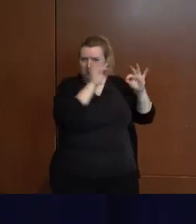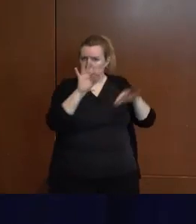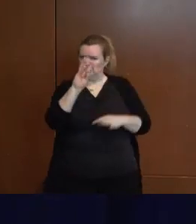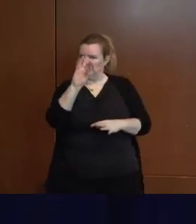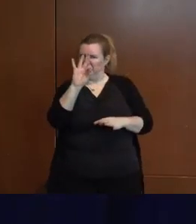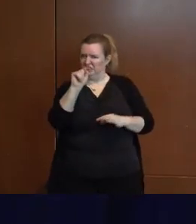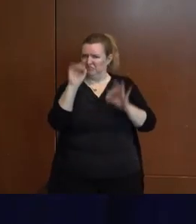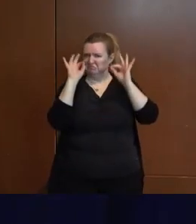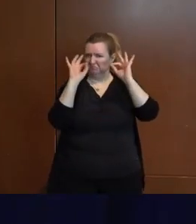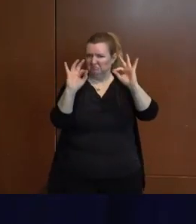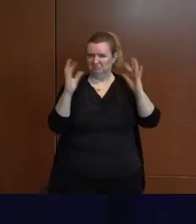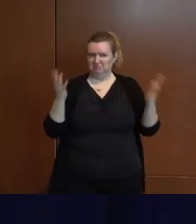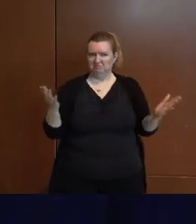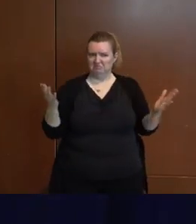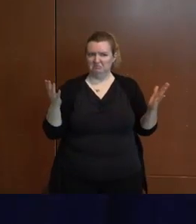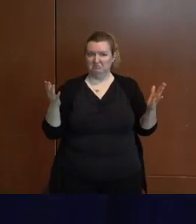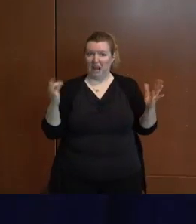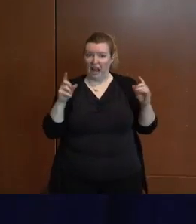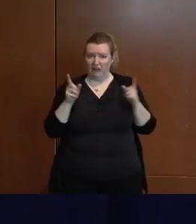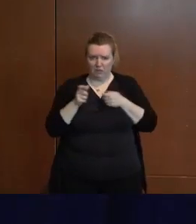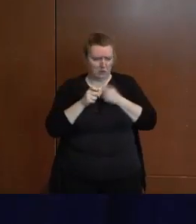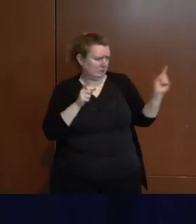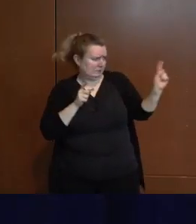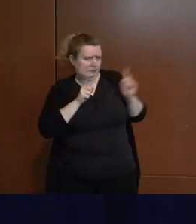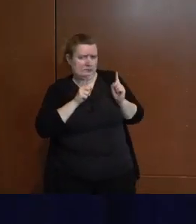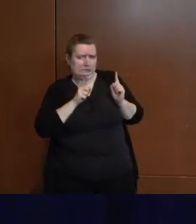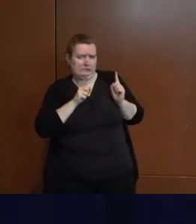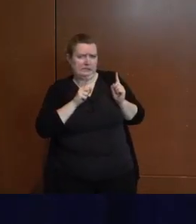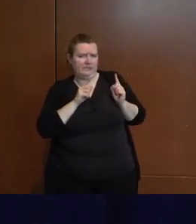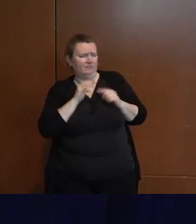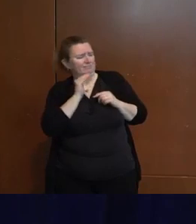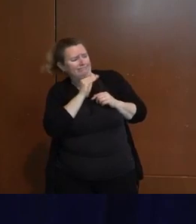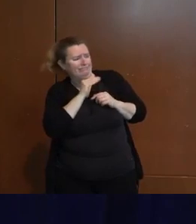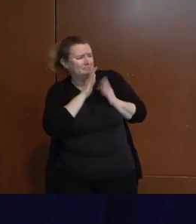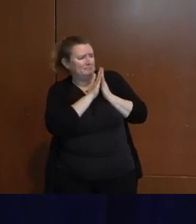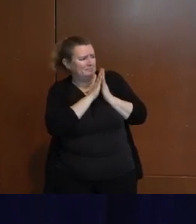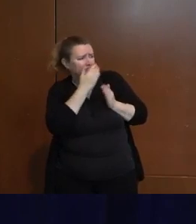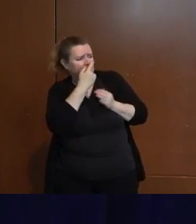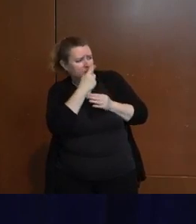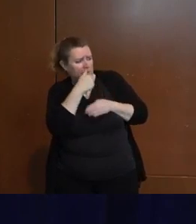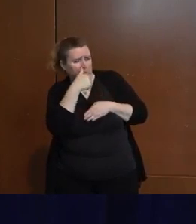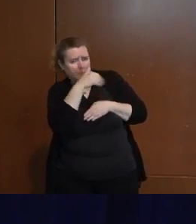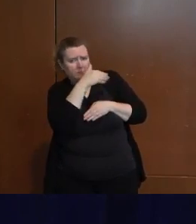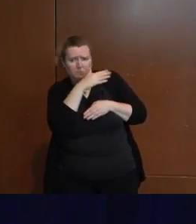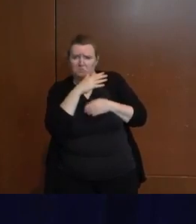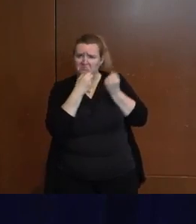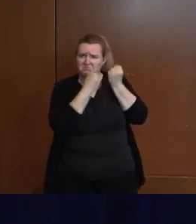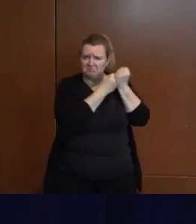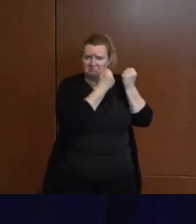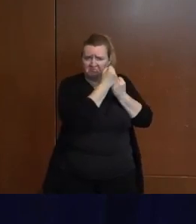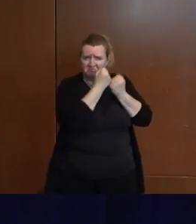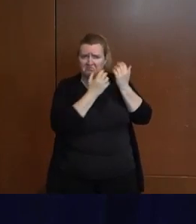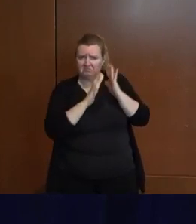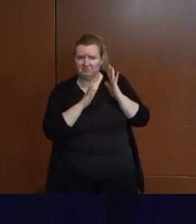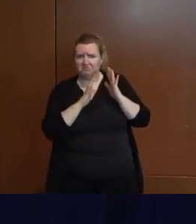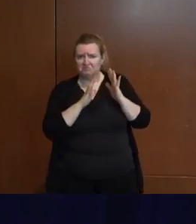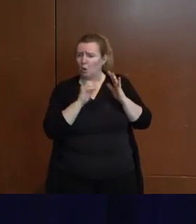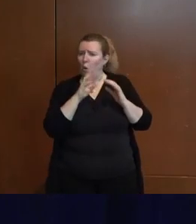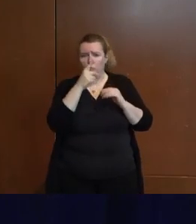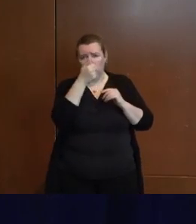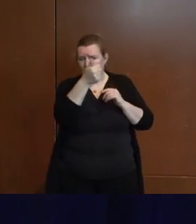spot. So please do feel free to go out there and get some exercise and enjoy yourselves, whether in a park or a forest